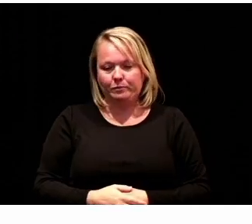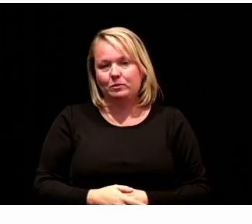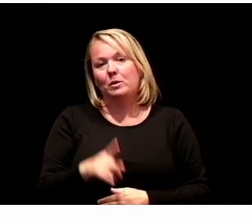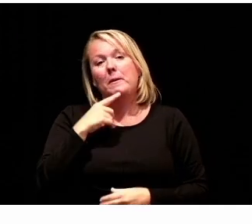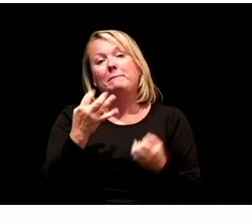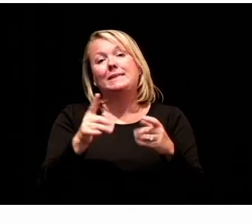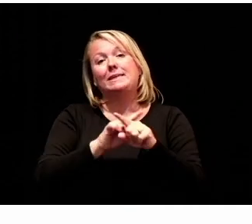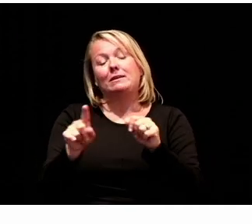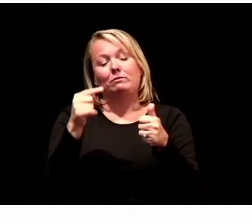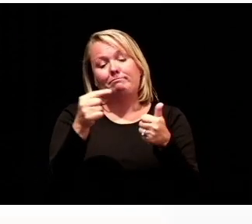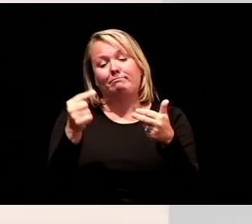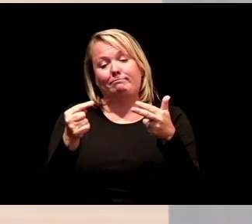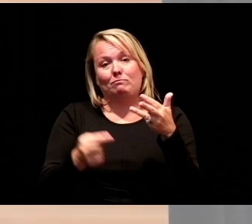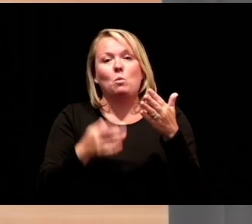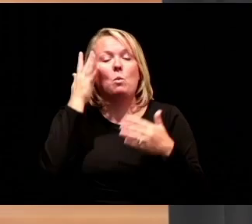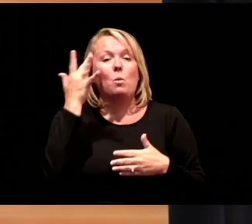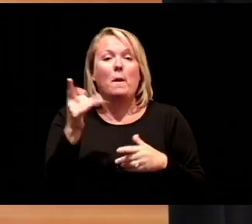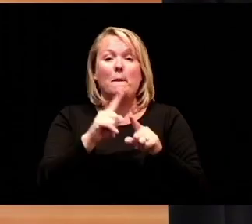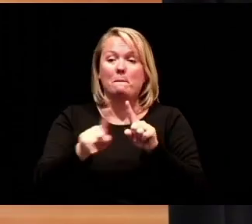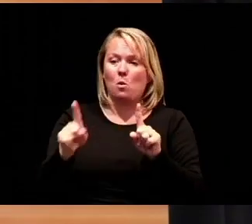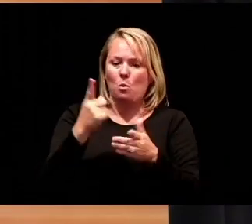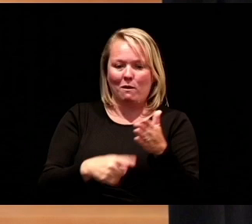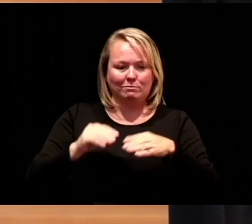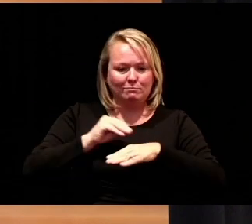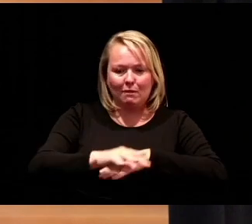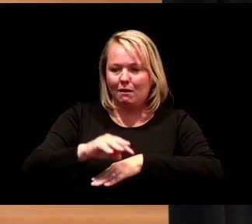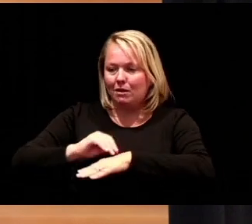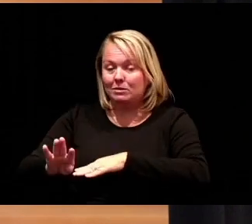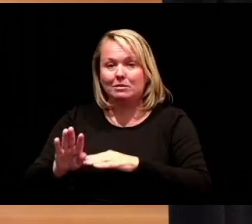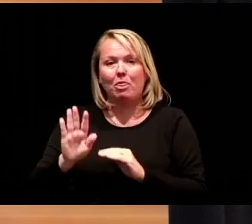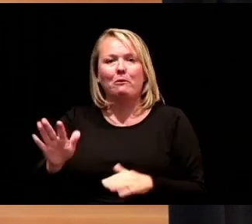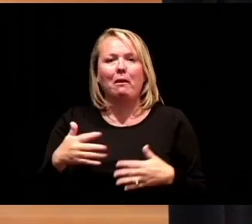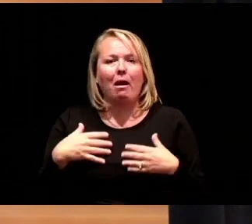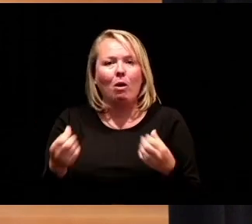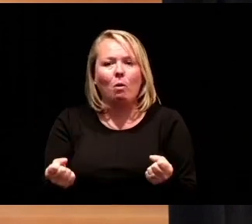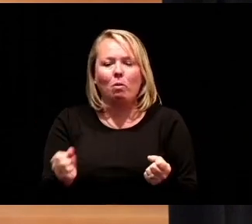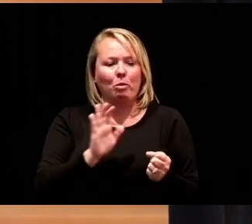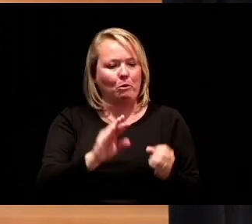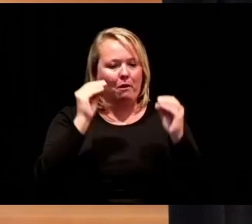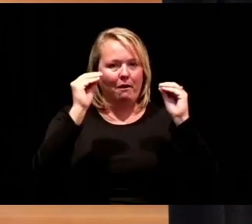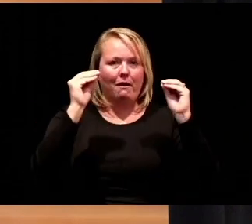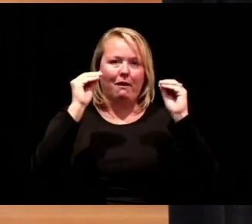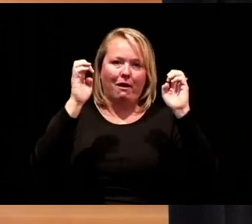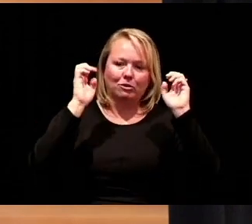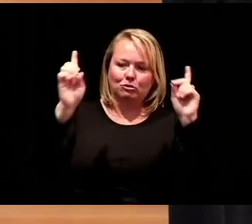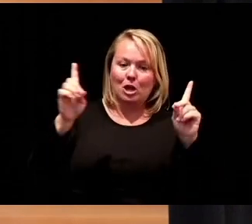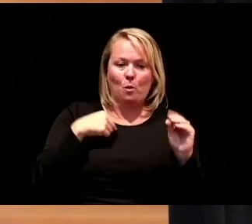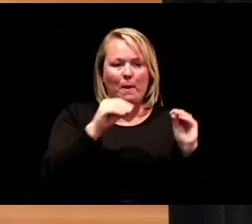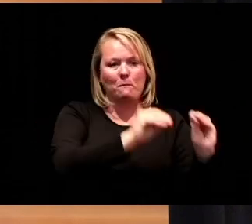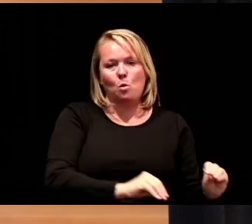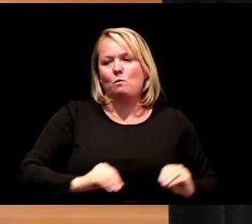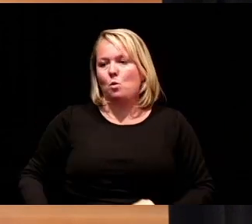present, 6.5%. And I don't have the chart here, but the chart actually shows that it